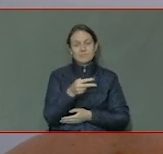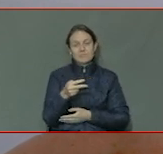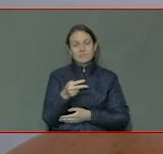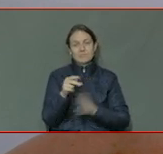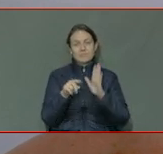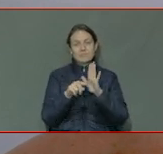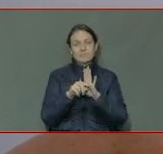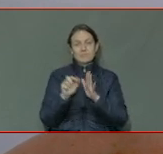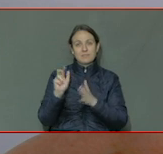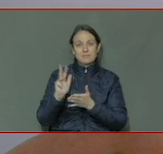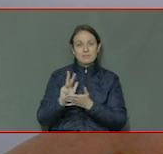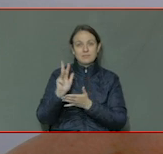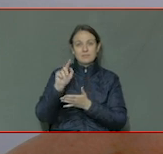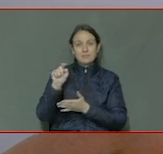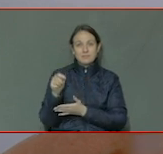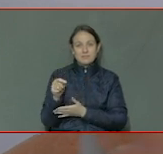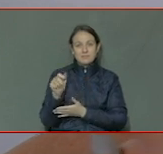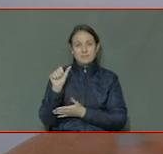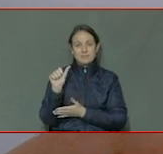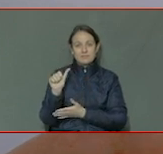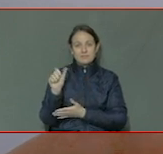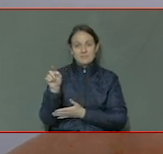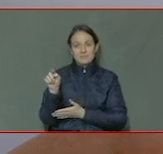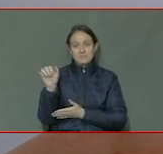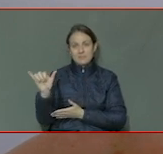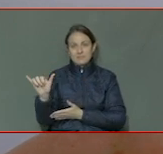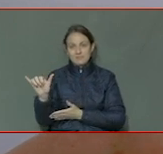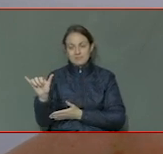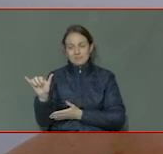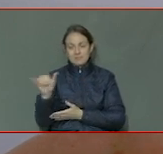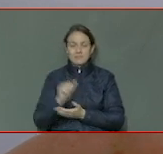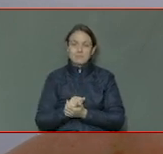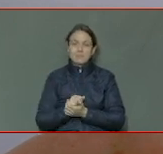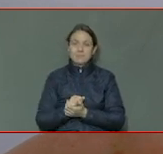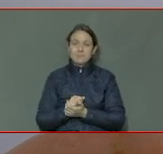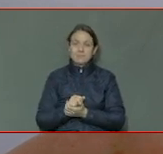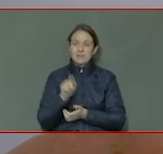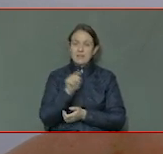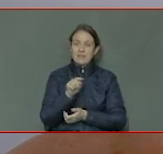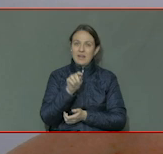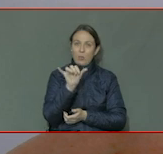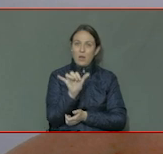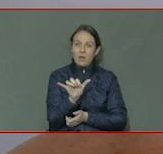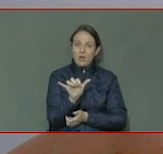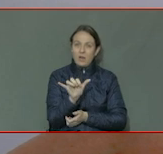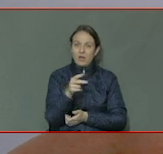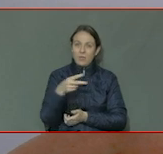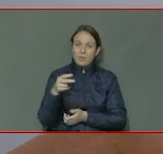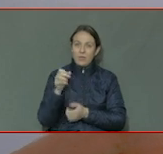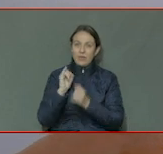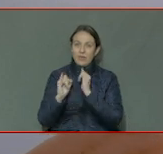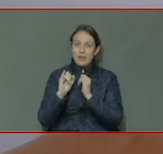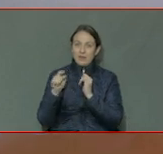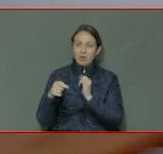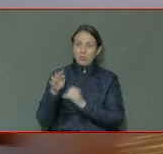negative 19,6 delta Y. And then your delta Y will give you